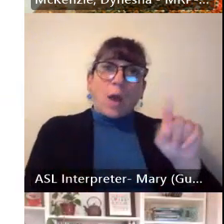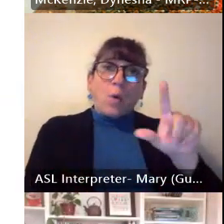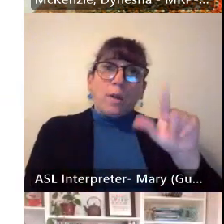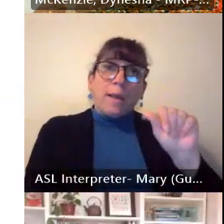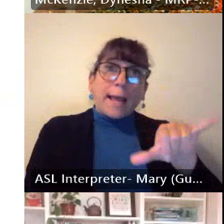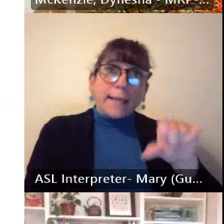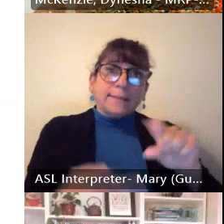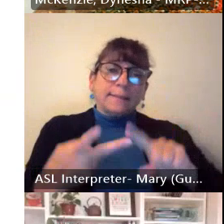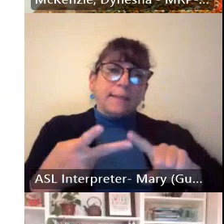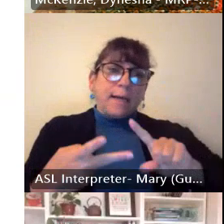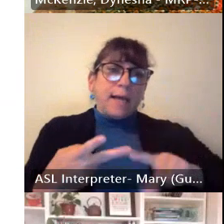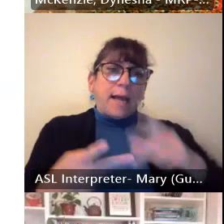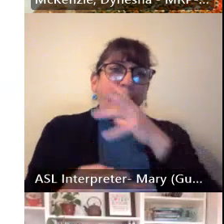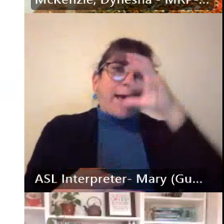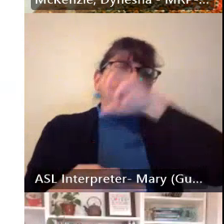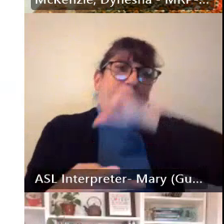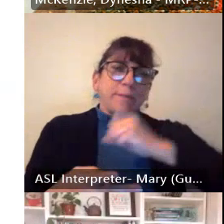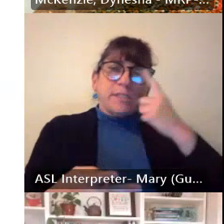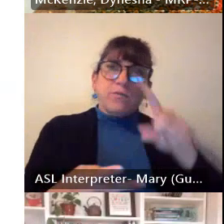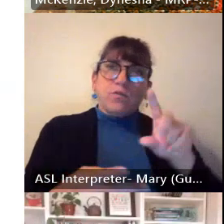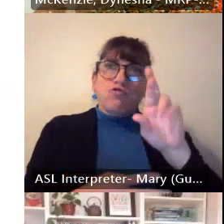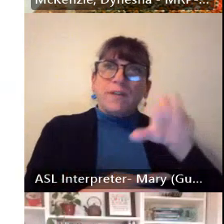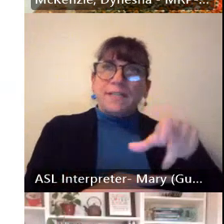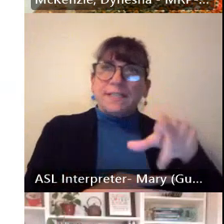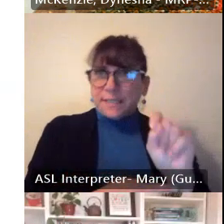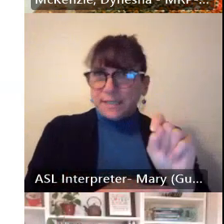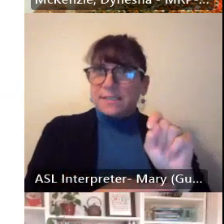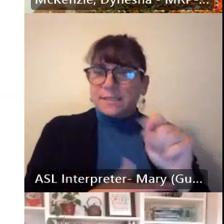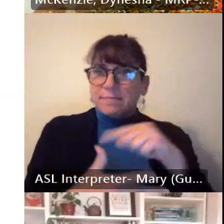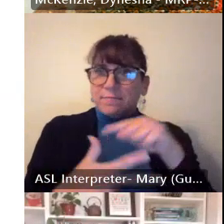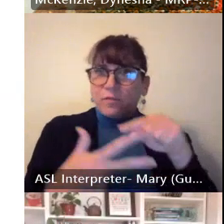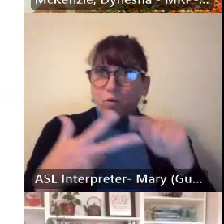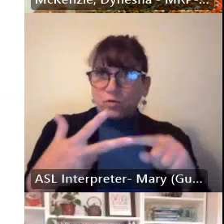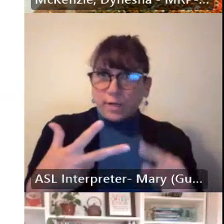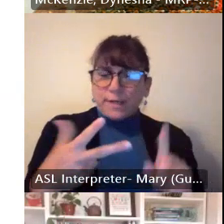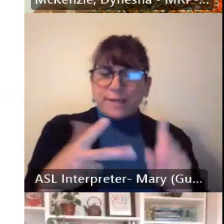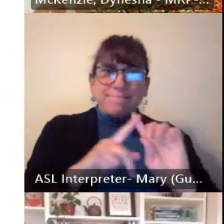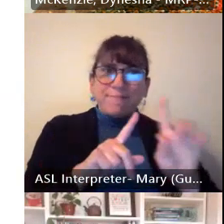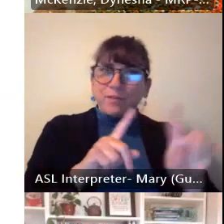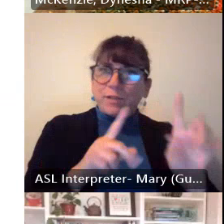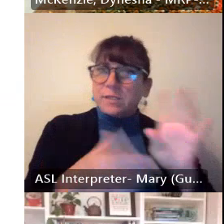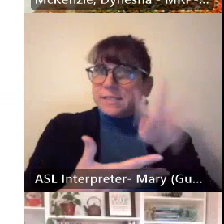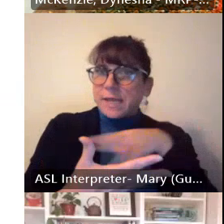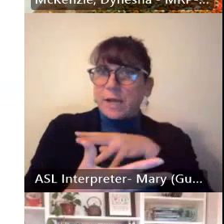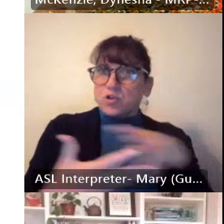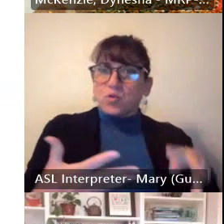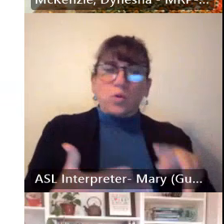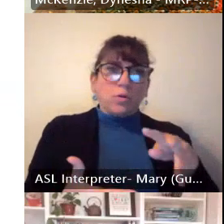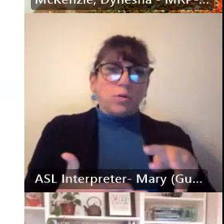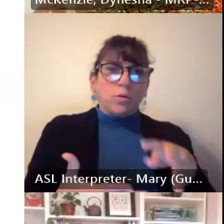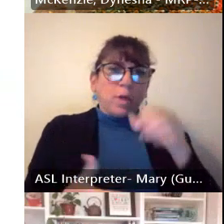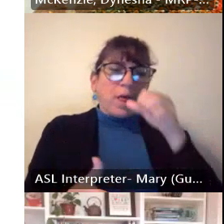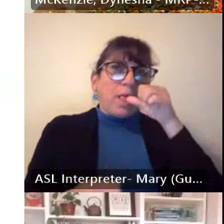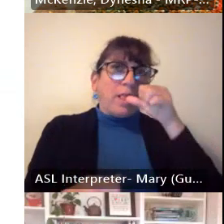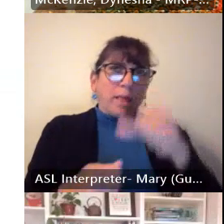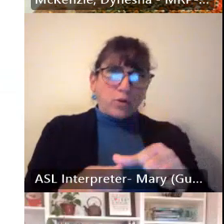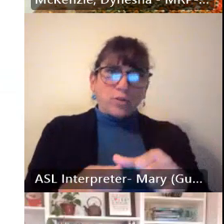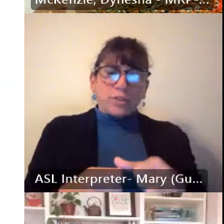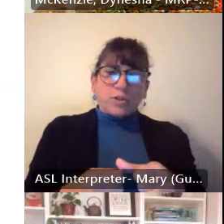also have to have the estimates of receipts, and the various schedule letters are included in